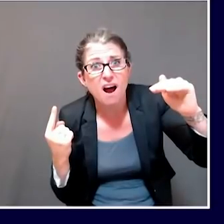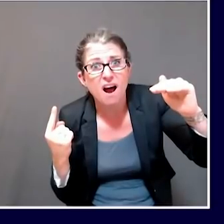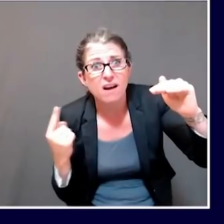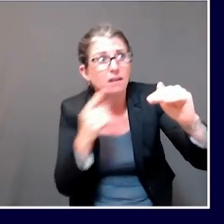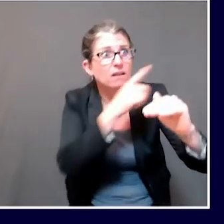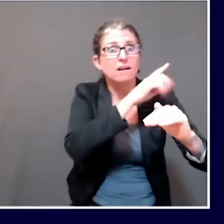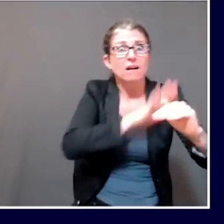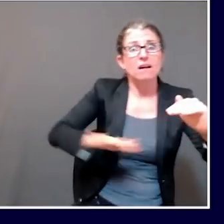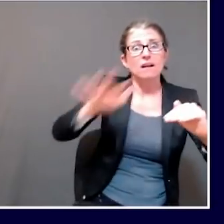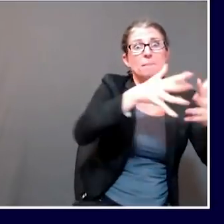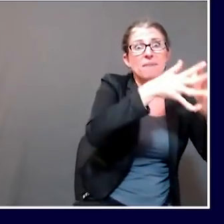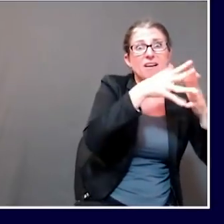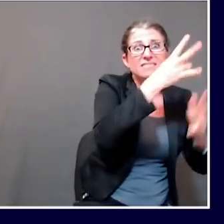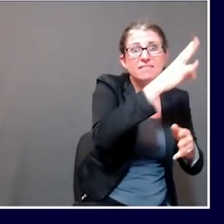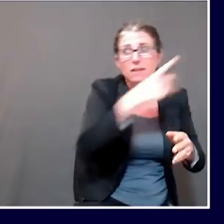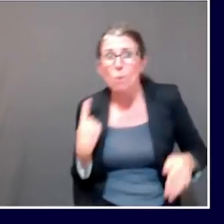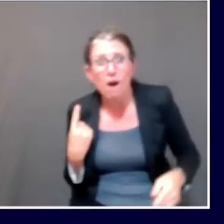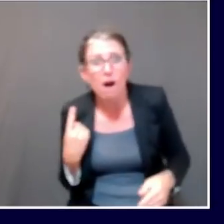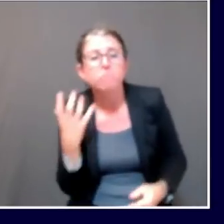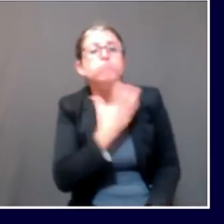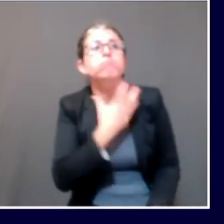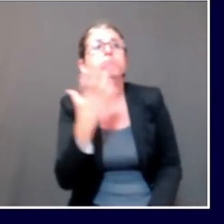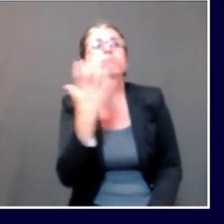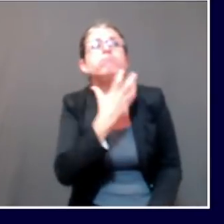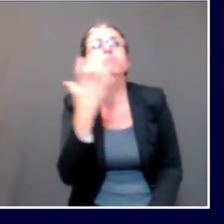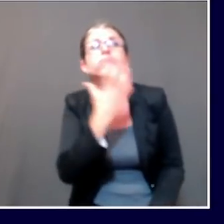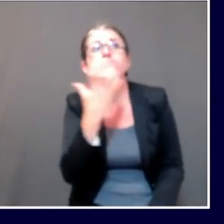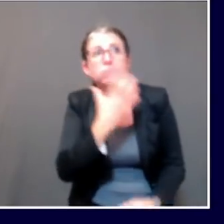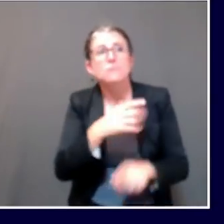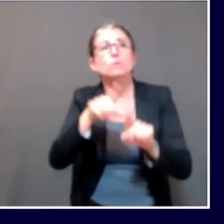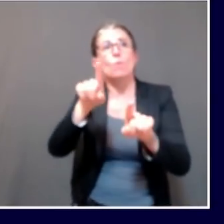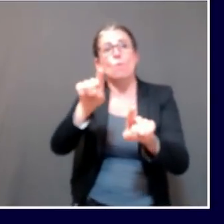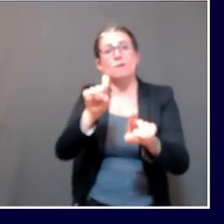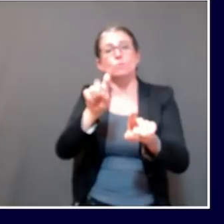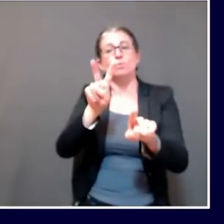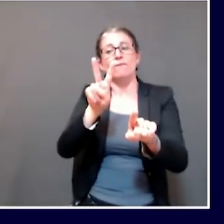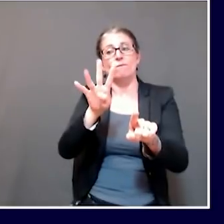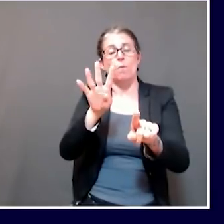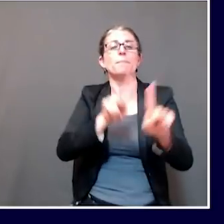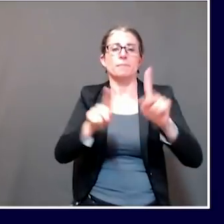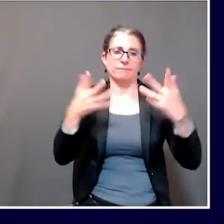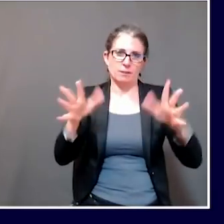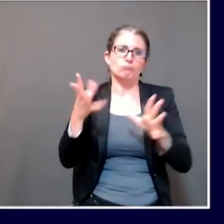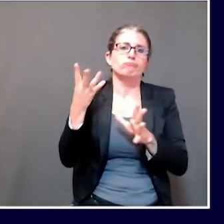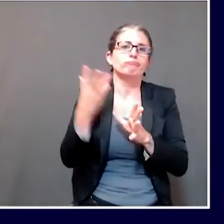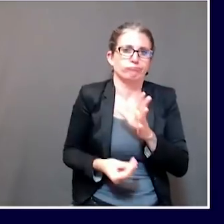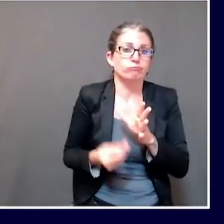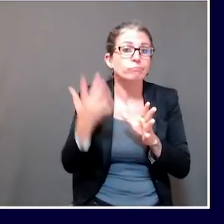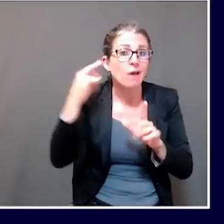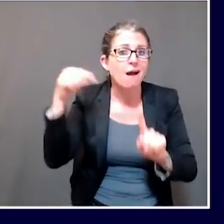124 individuals have passed away with COVID-19. And as of today,